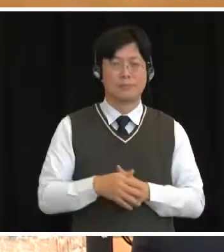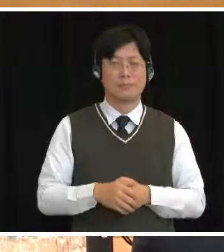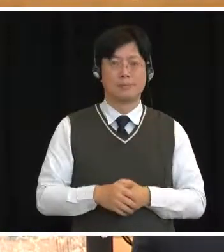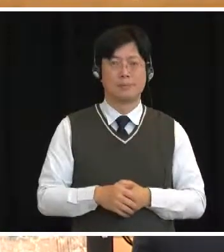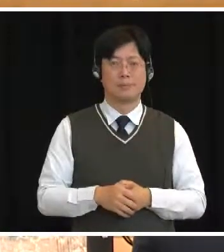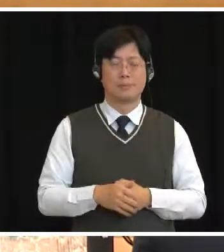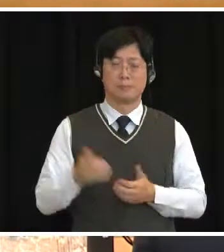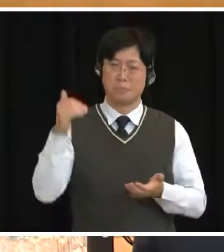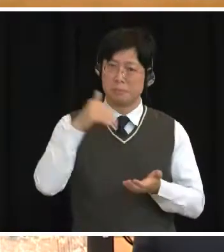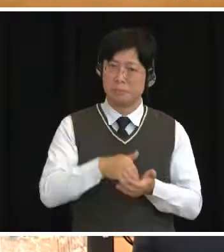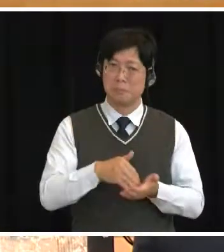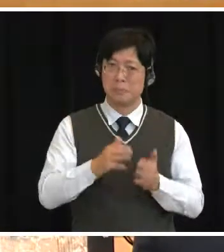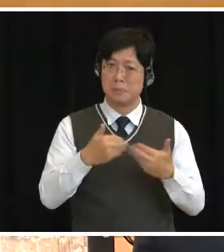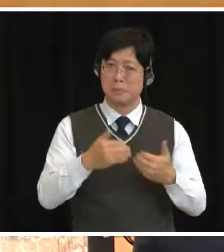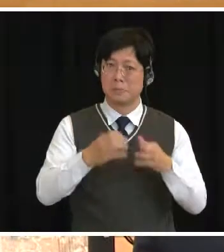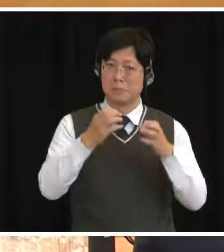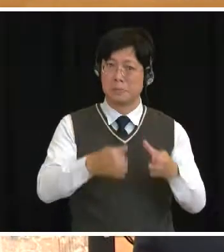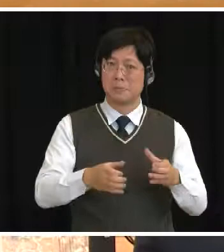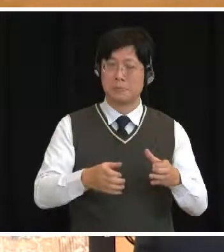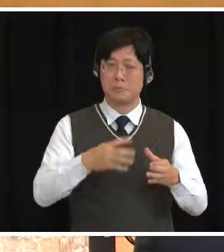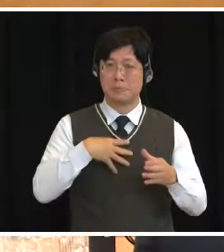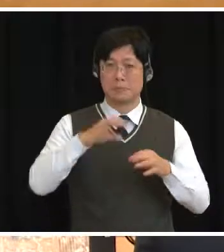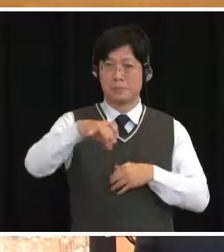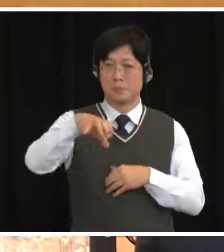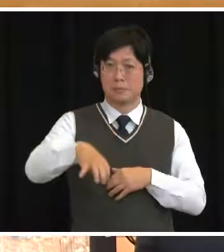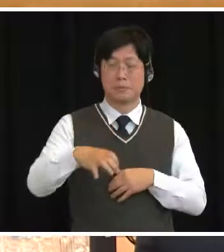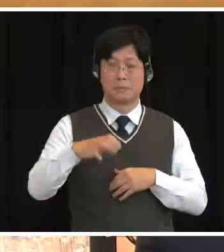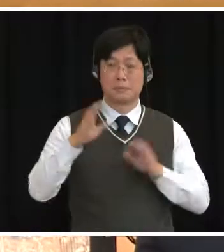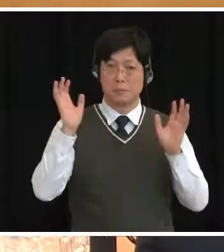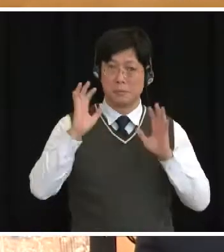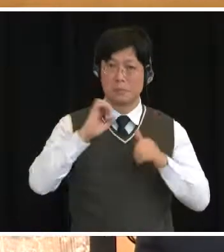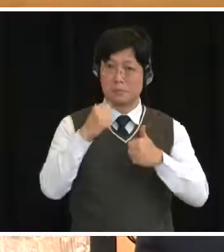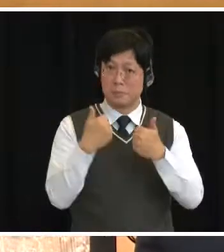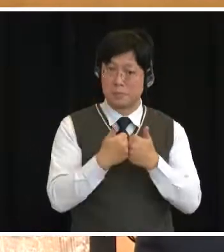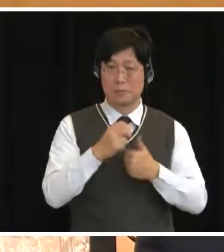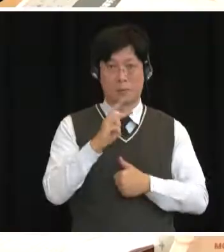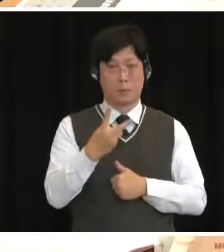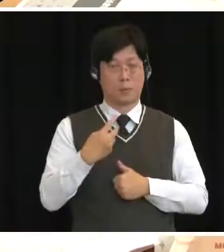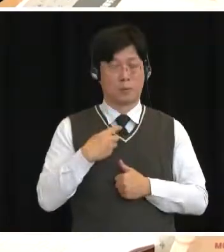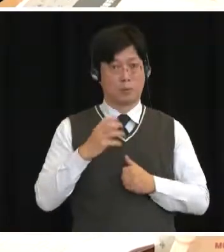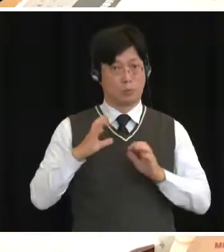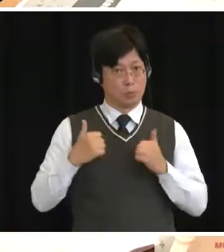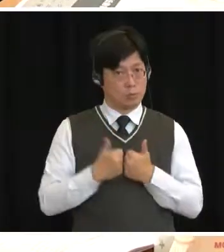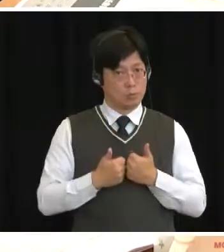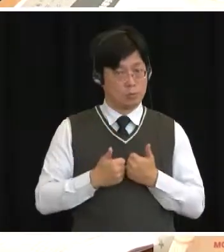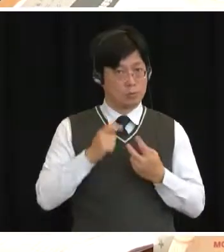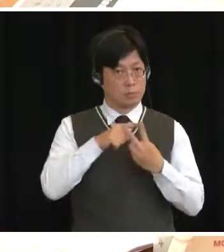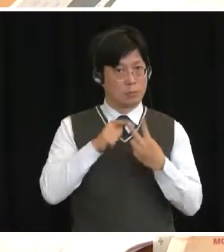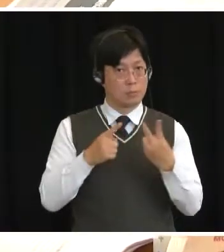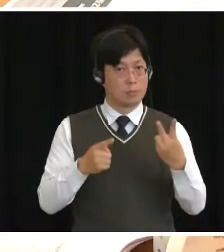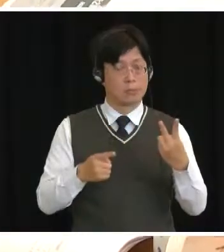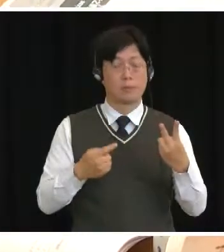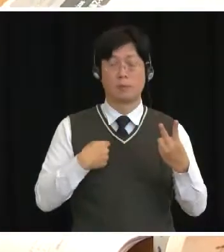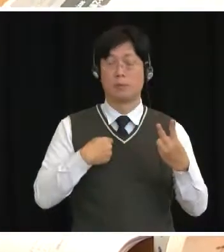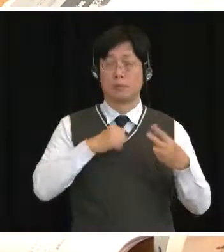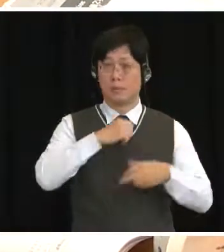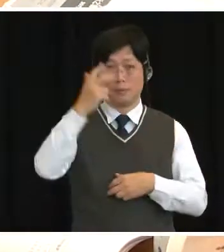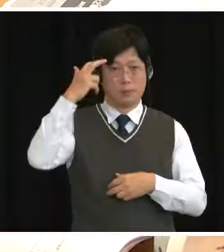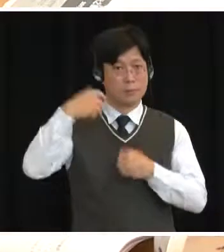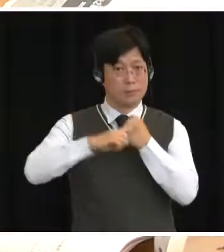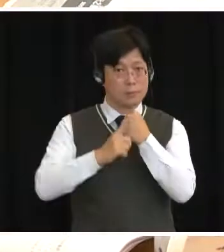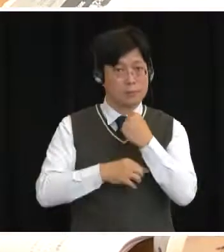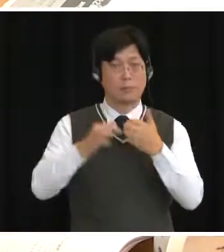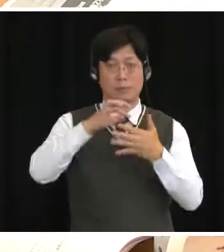Parliament? Good morning to you all. On the question whether to establish children's councils